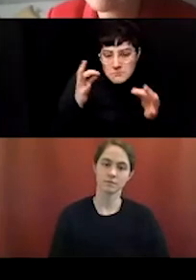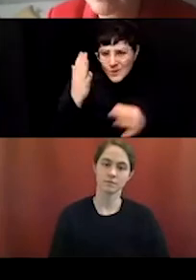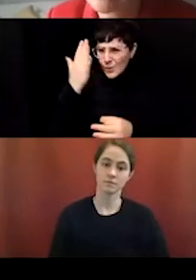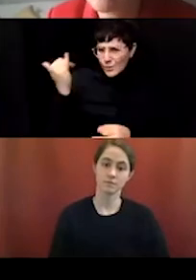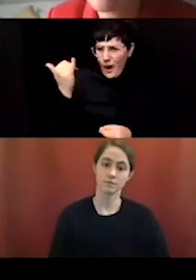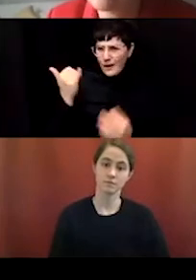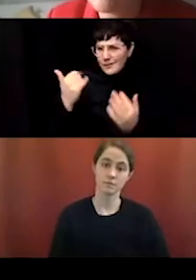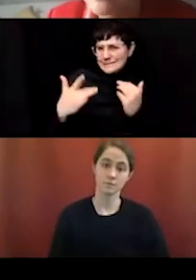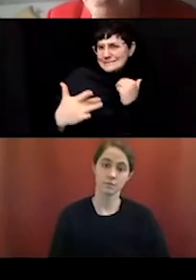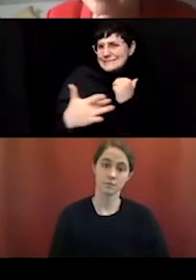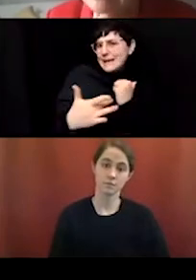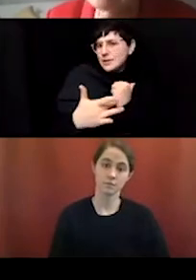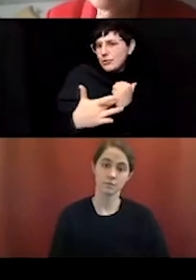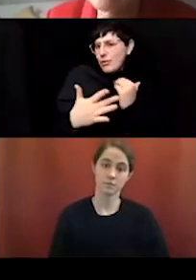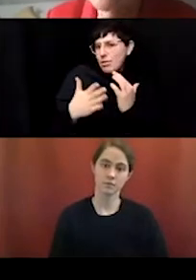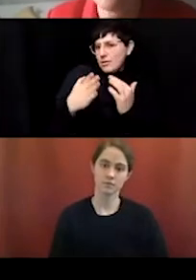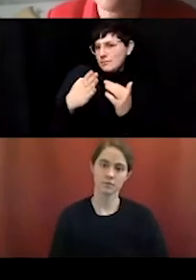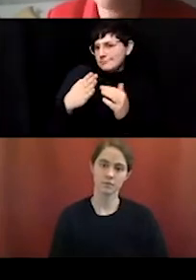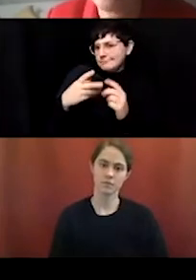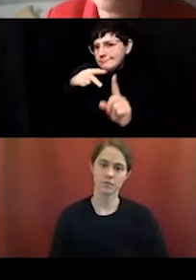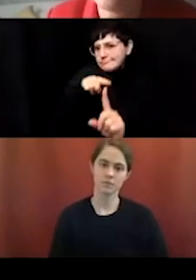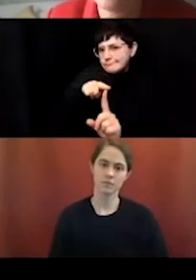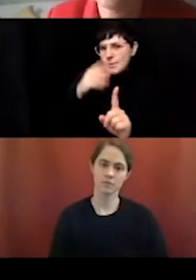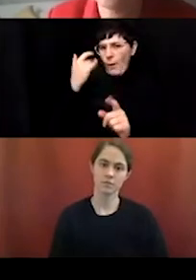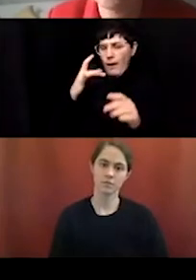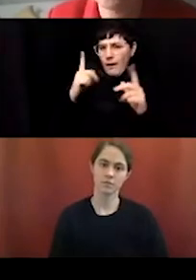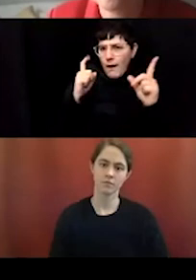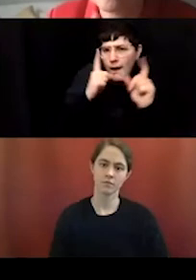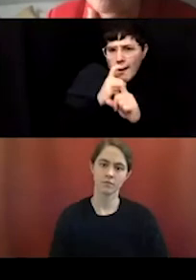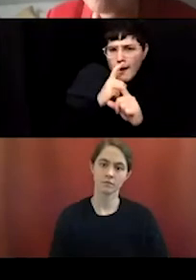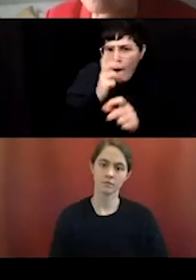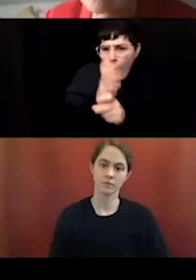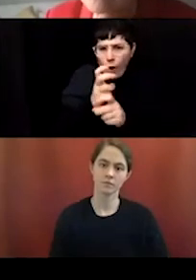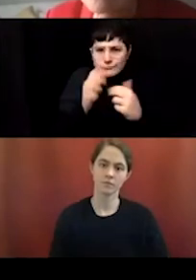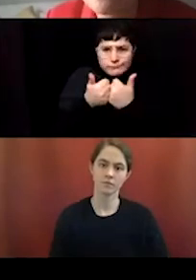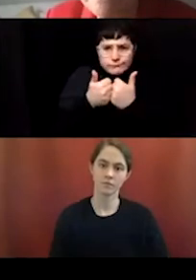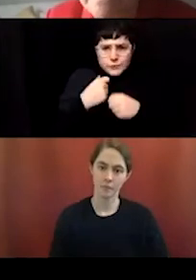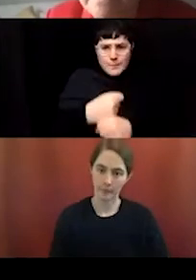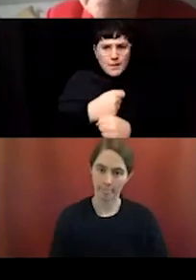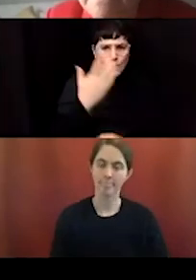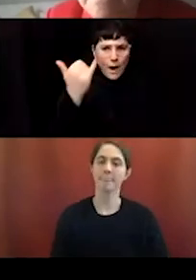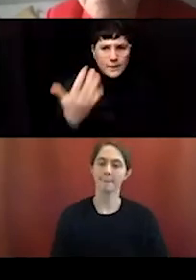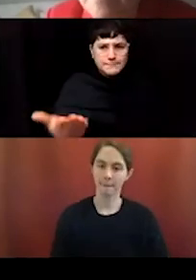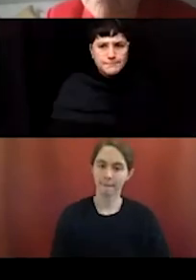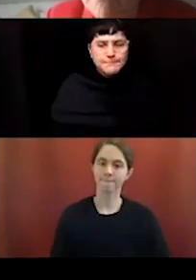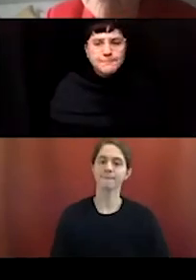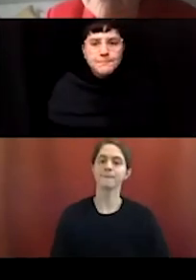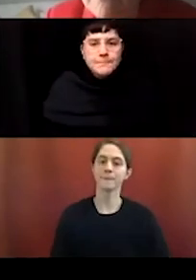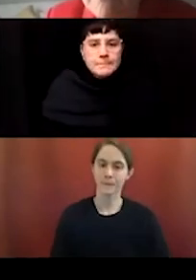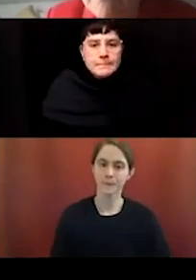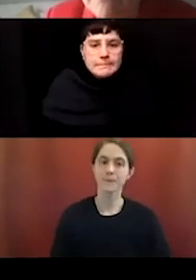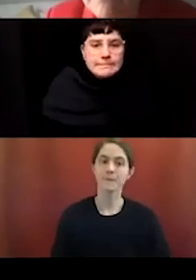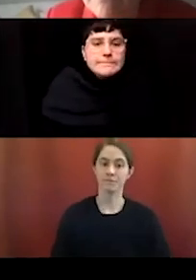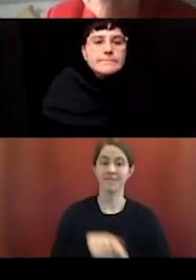a technical side, that it was so complicated? That was made one